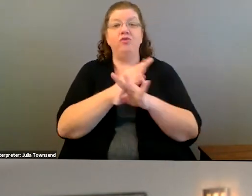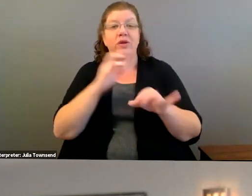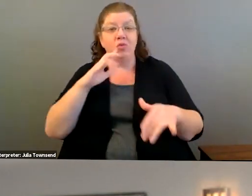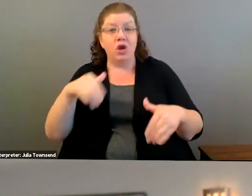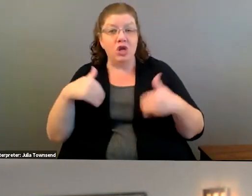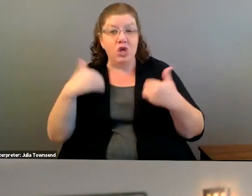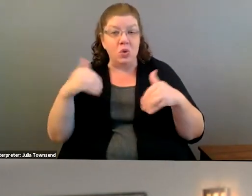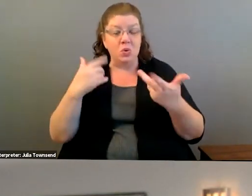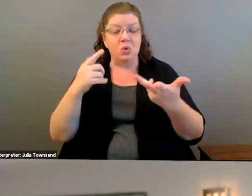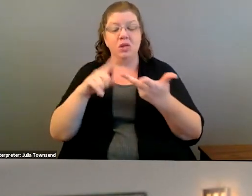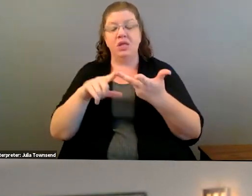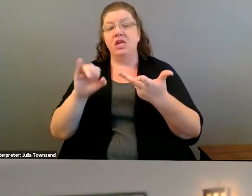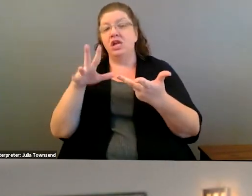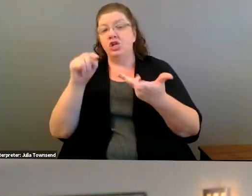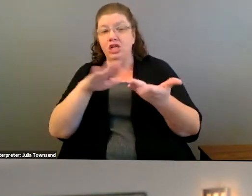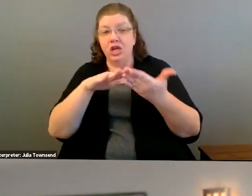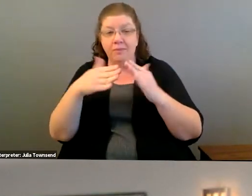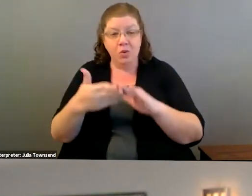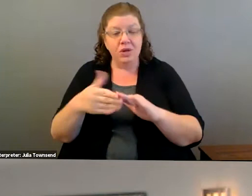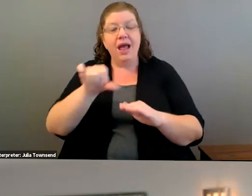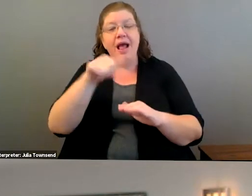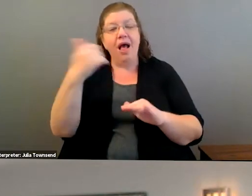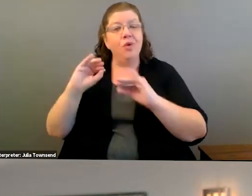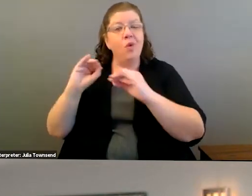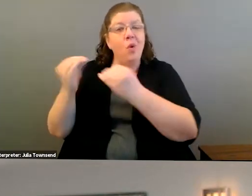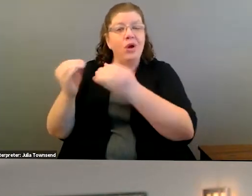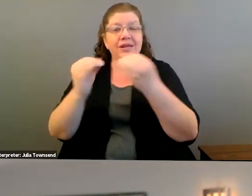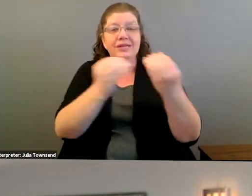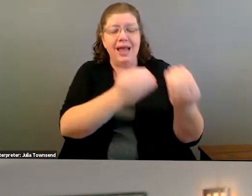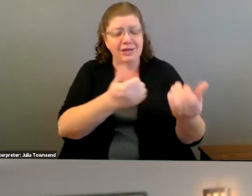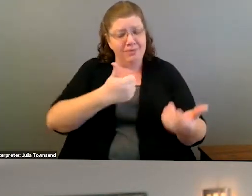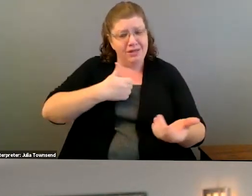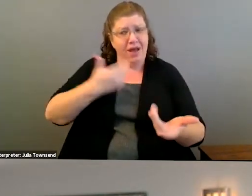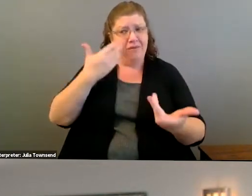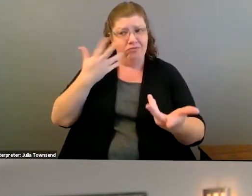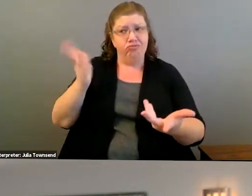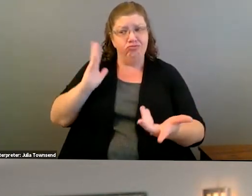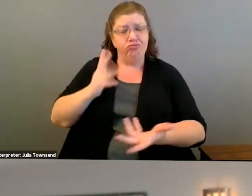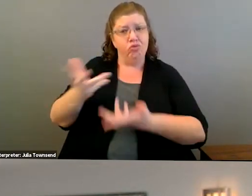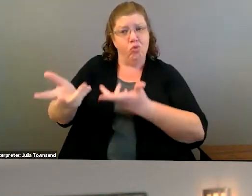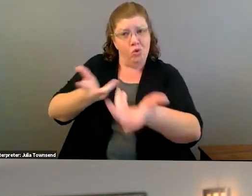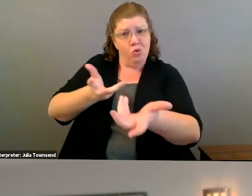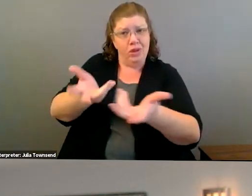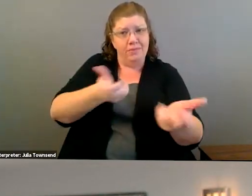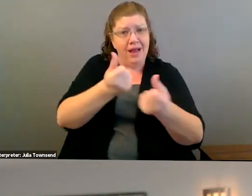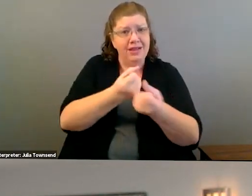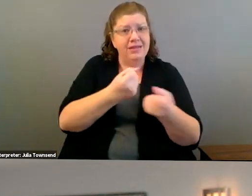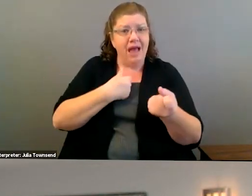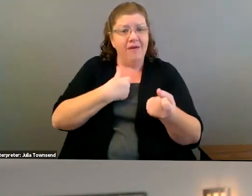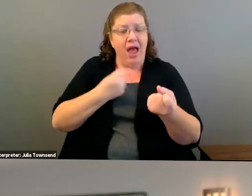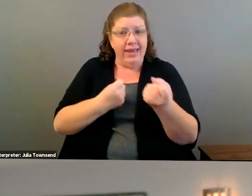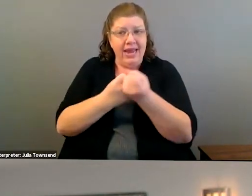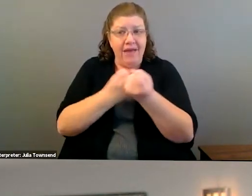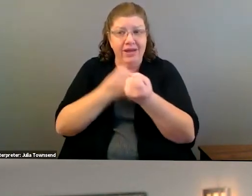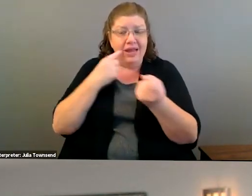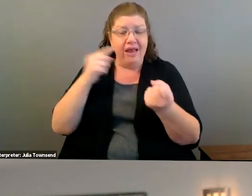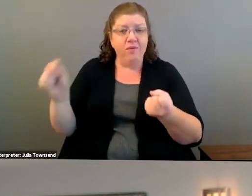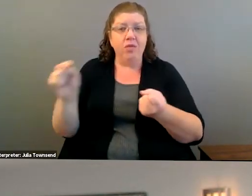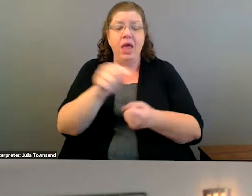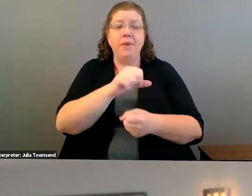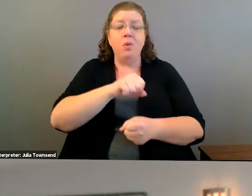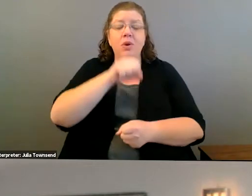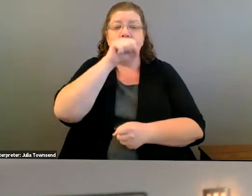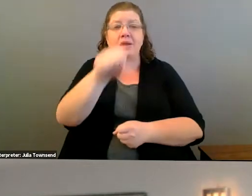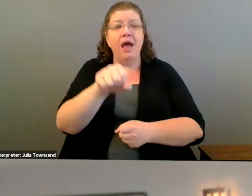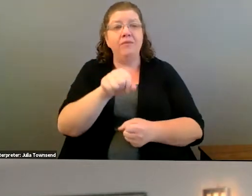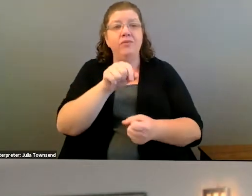just communities and other organizations that I have also personally worked with that I can advocate for. And I would love to meet